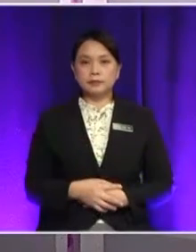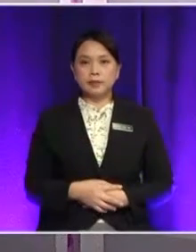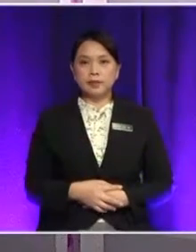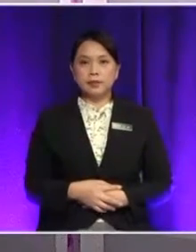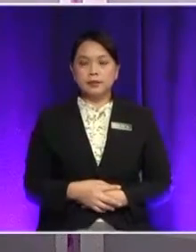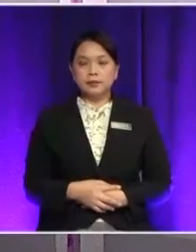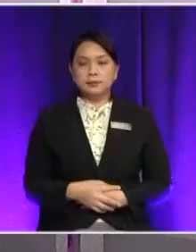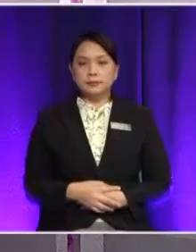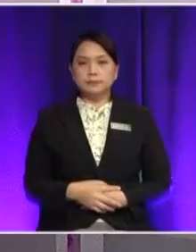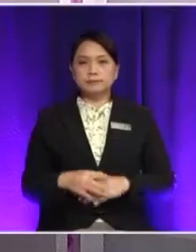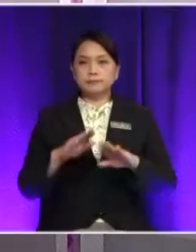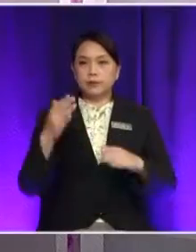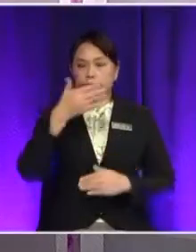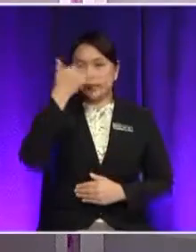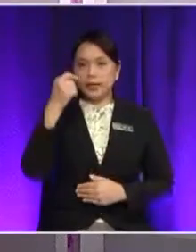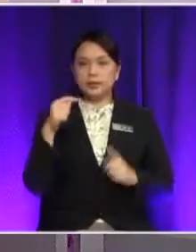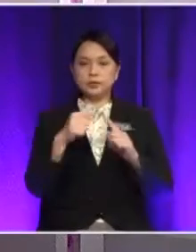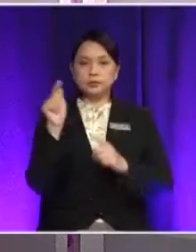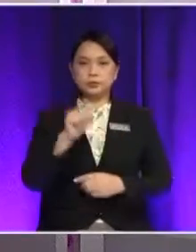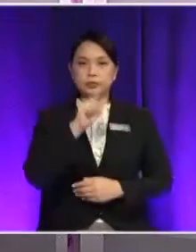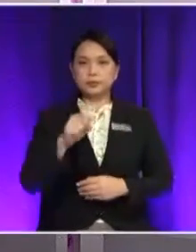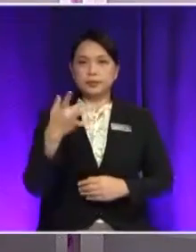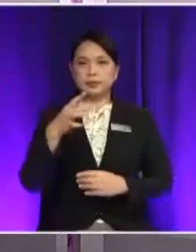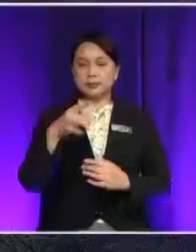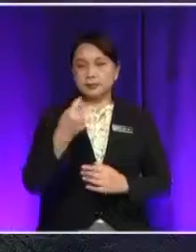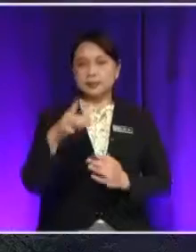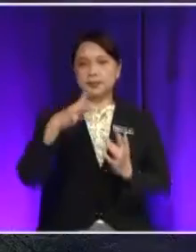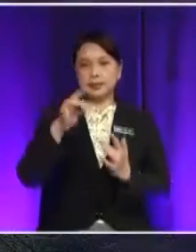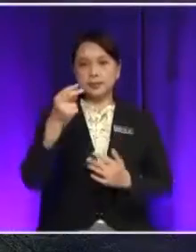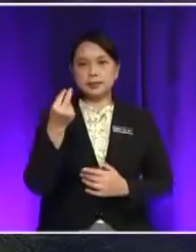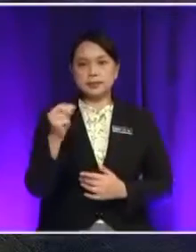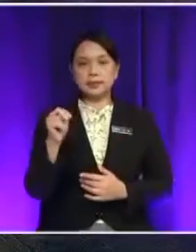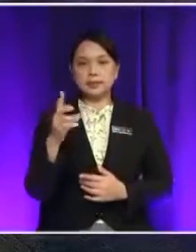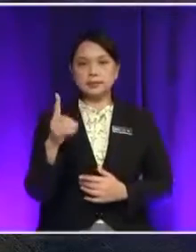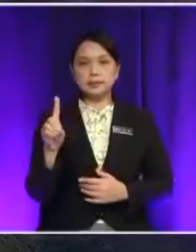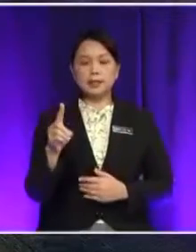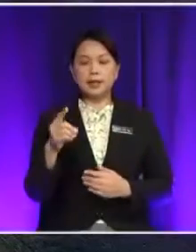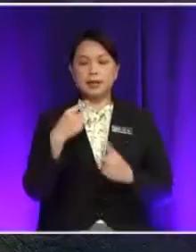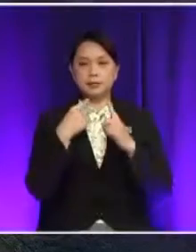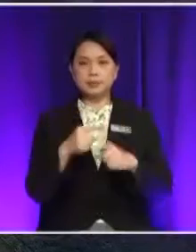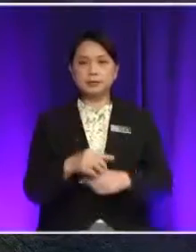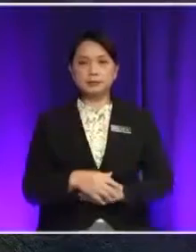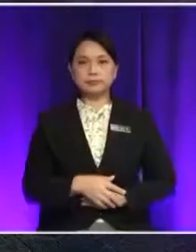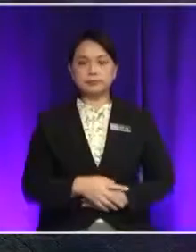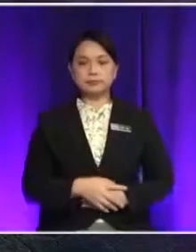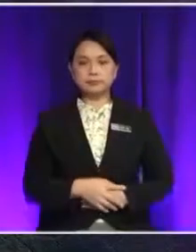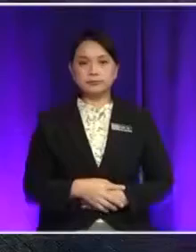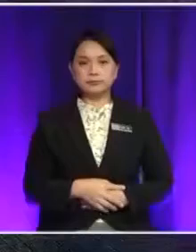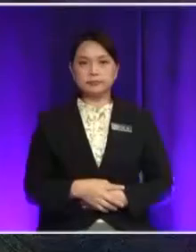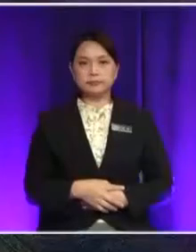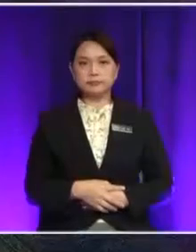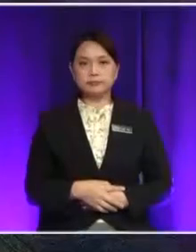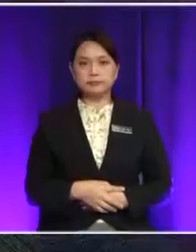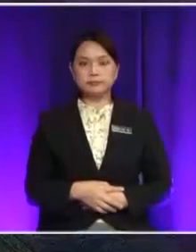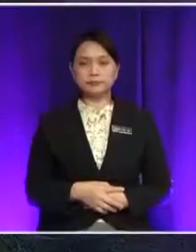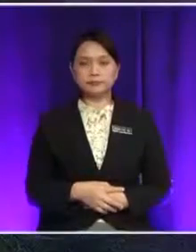cross the selected answer. So we shall proceed to question number 5. Bring it on. Who wants to give it a Just shot? the answer, please. Who's